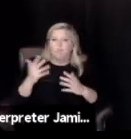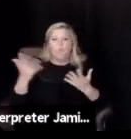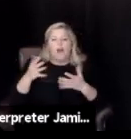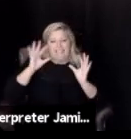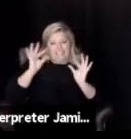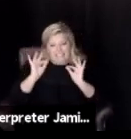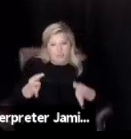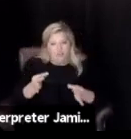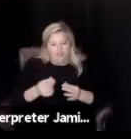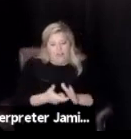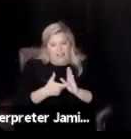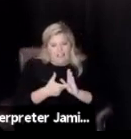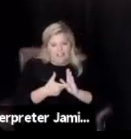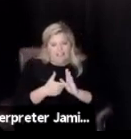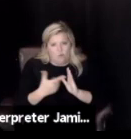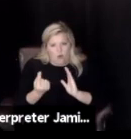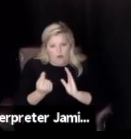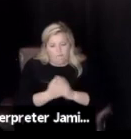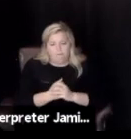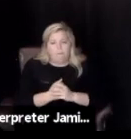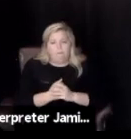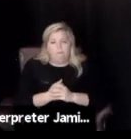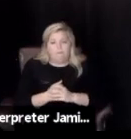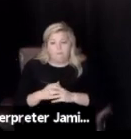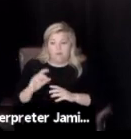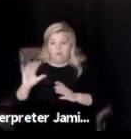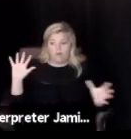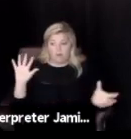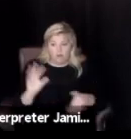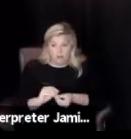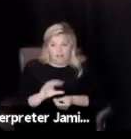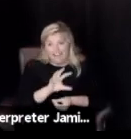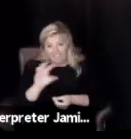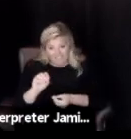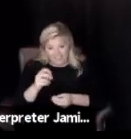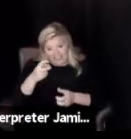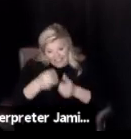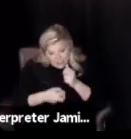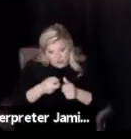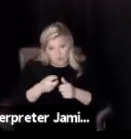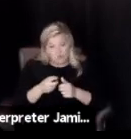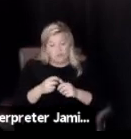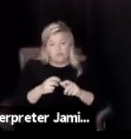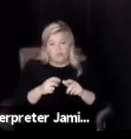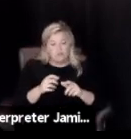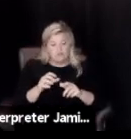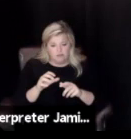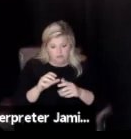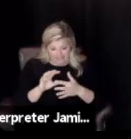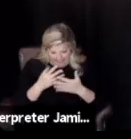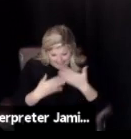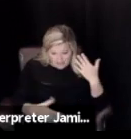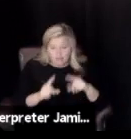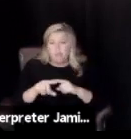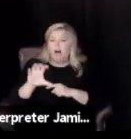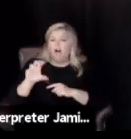we have 50 issues here coming from all these different angles, but what's at the core? What is the decision